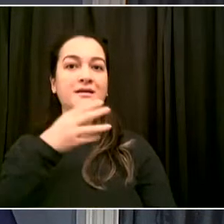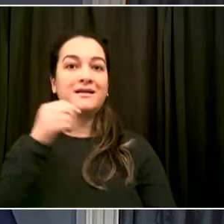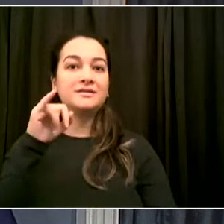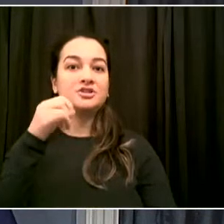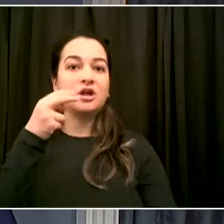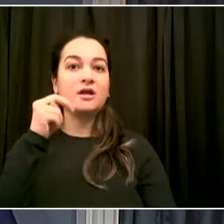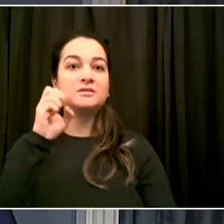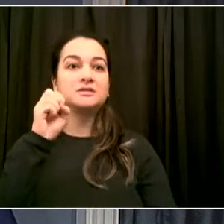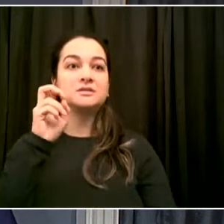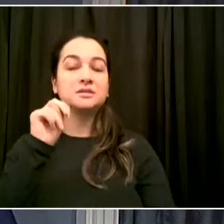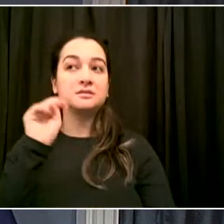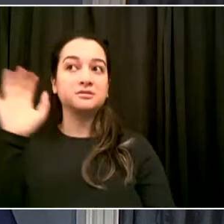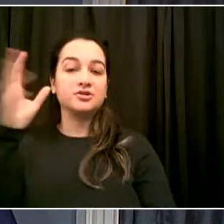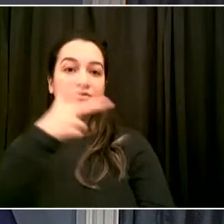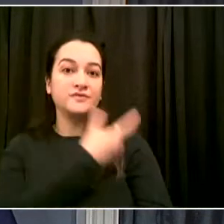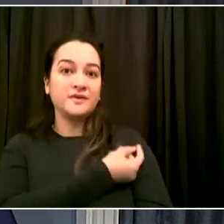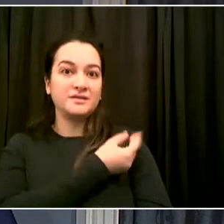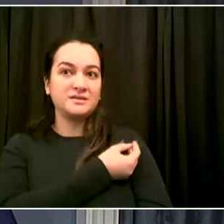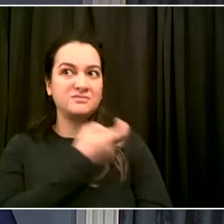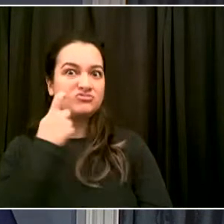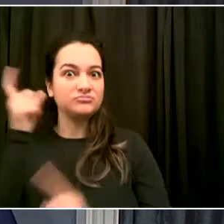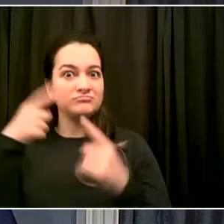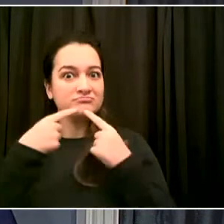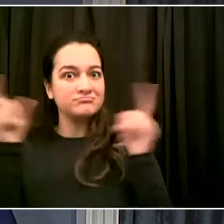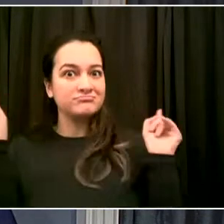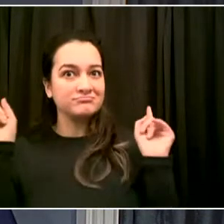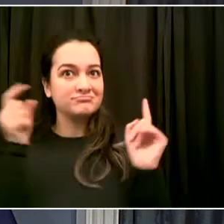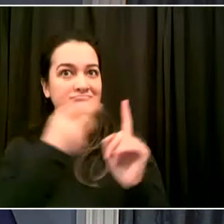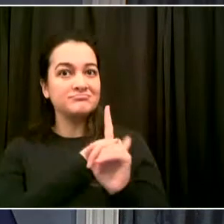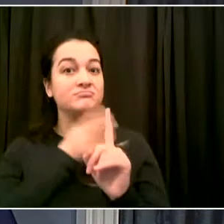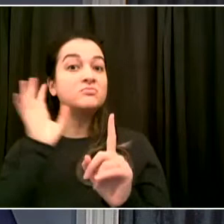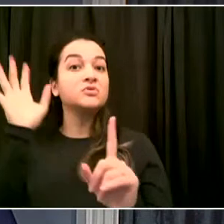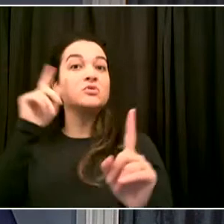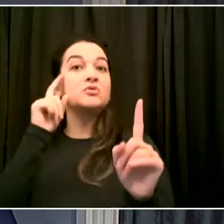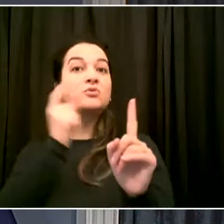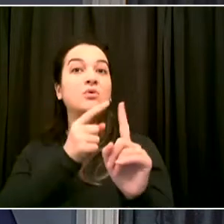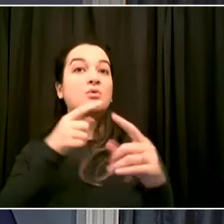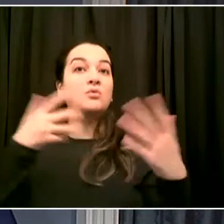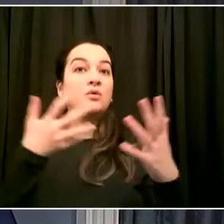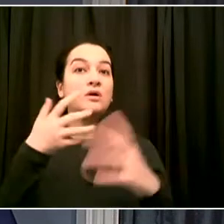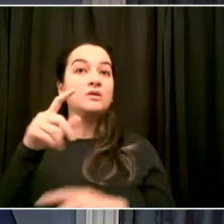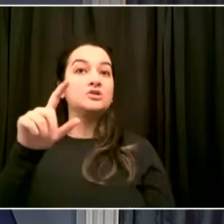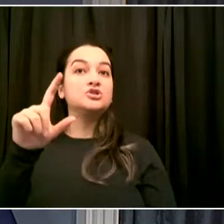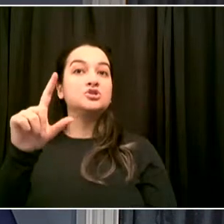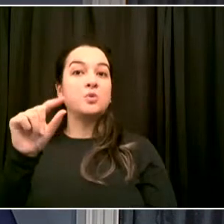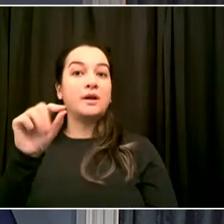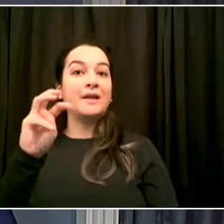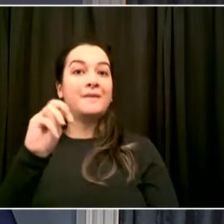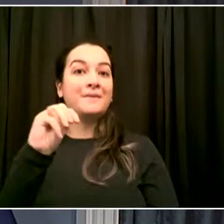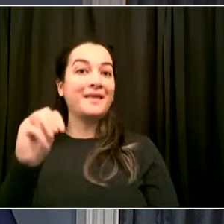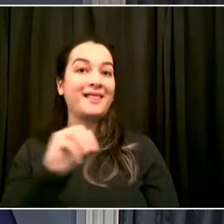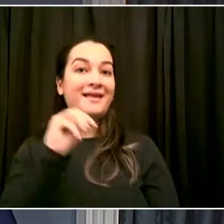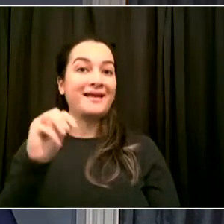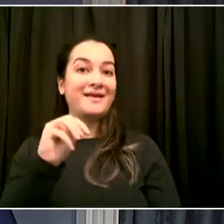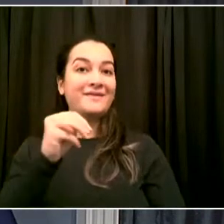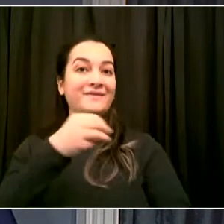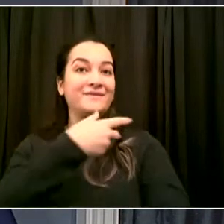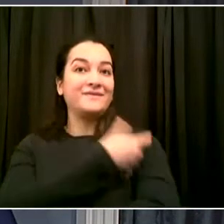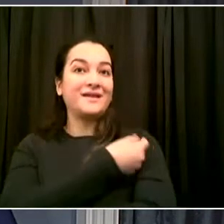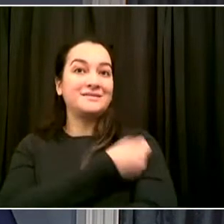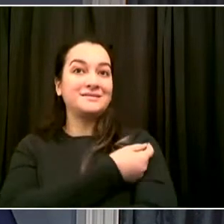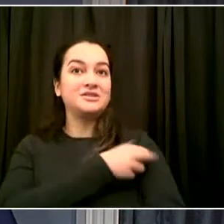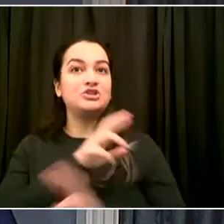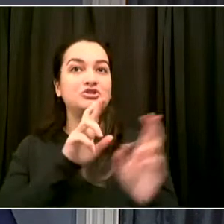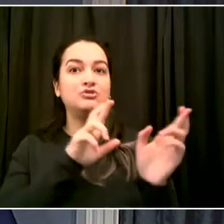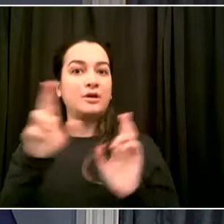March. And so I wanted to know, have you been in conversation with the feds or the company itself about what share of those vaccines will come to New